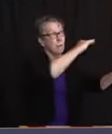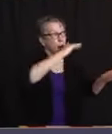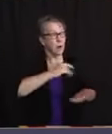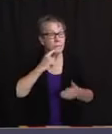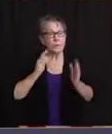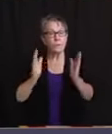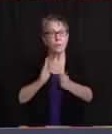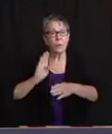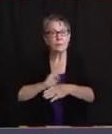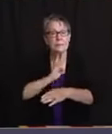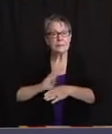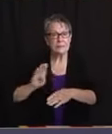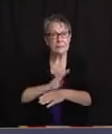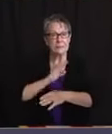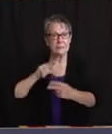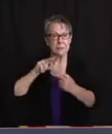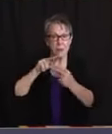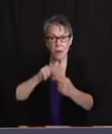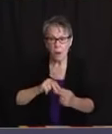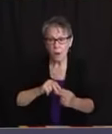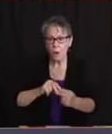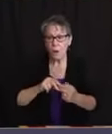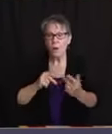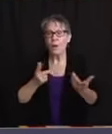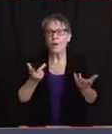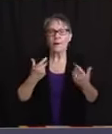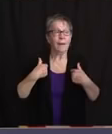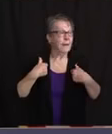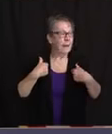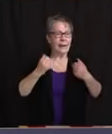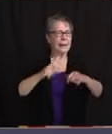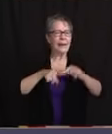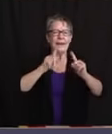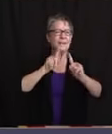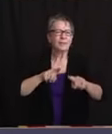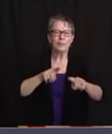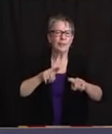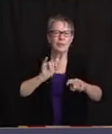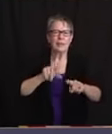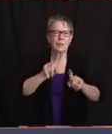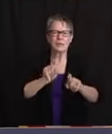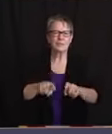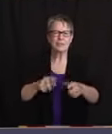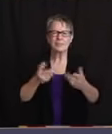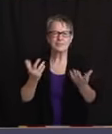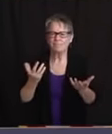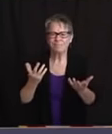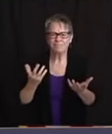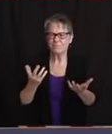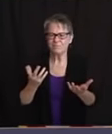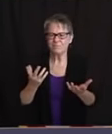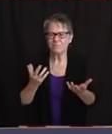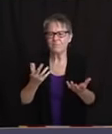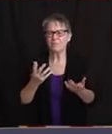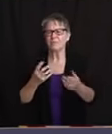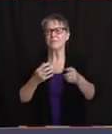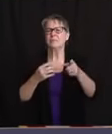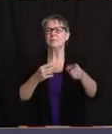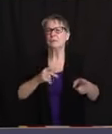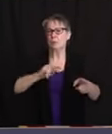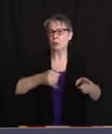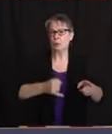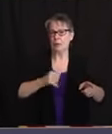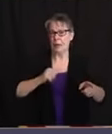later. I believe the Assembly, Matt, am I right? The Assembly has put this up for a vote for June 4th. Is that correct? That is on the calendar